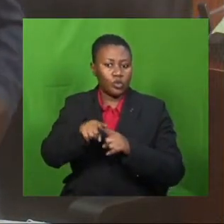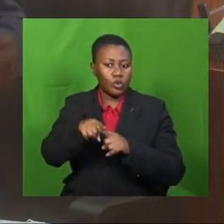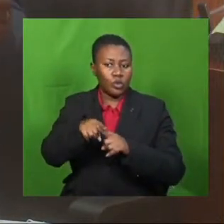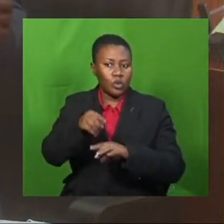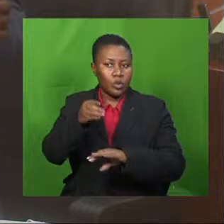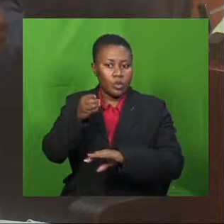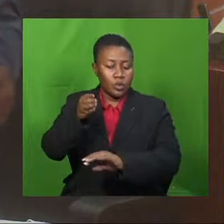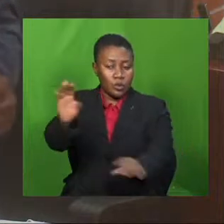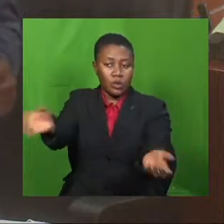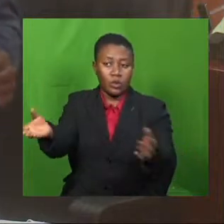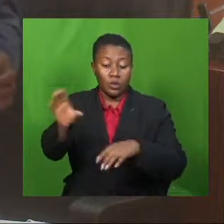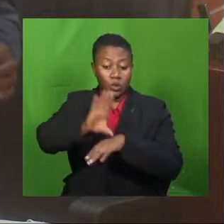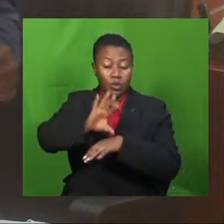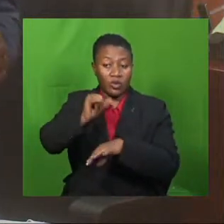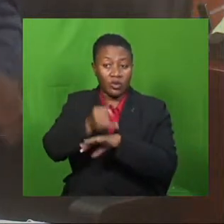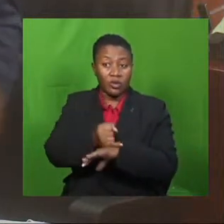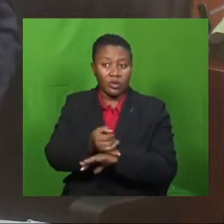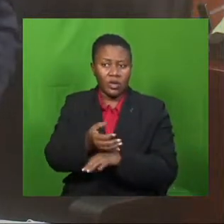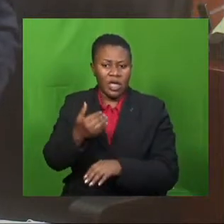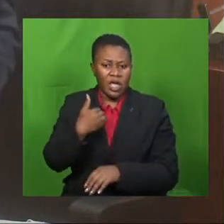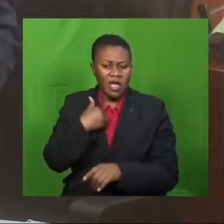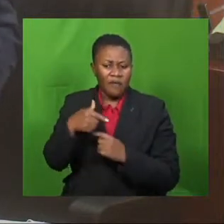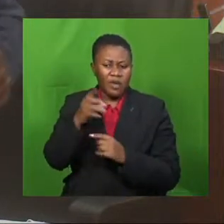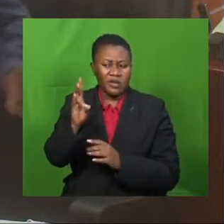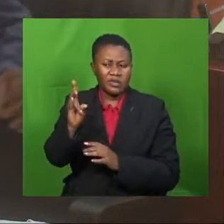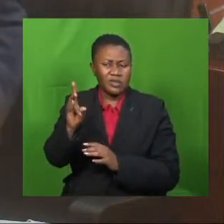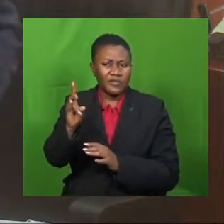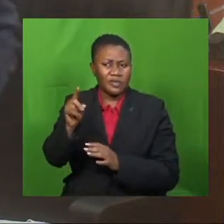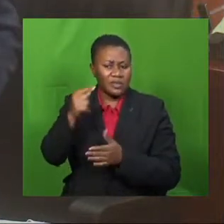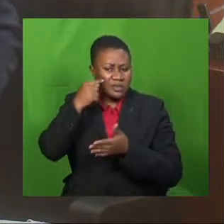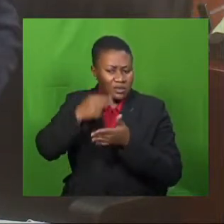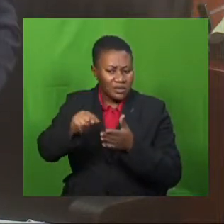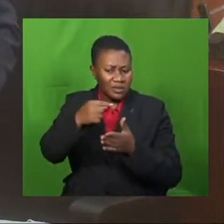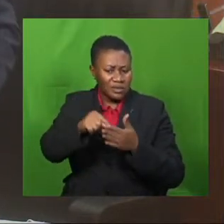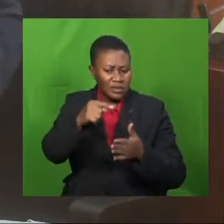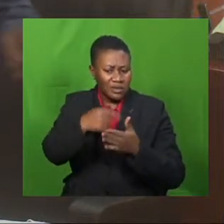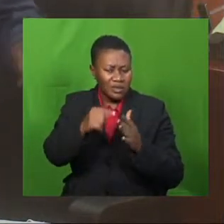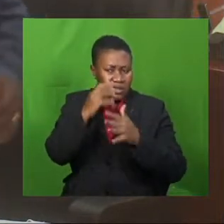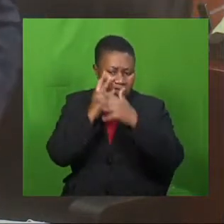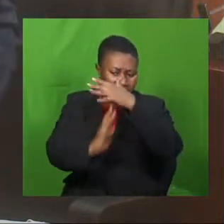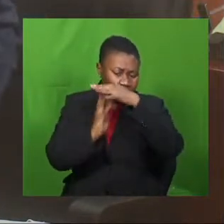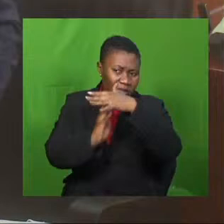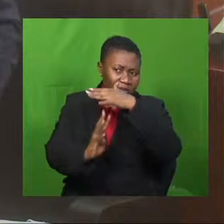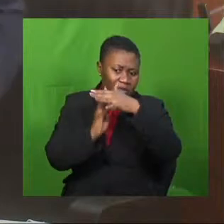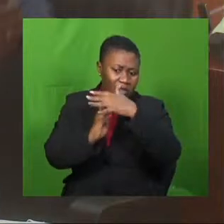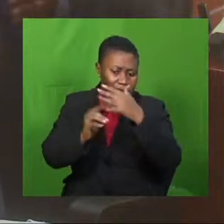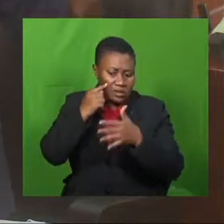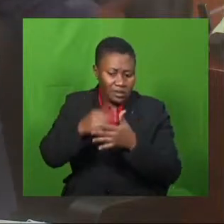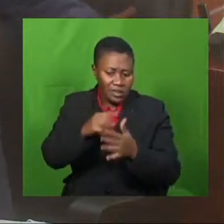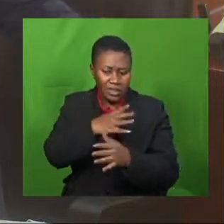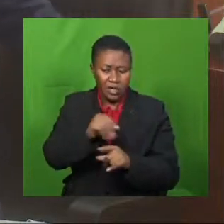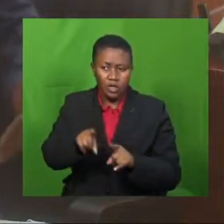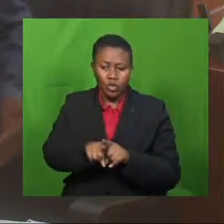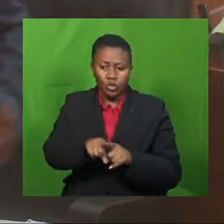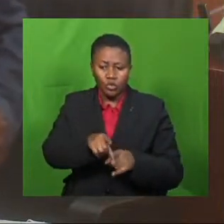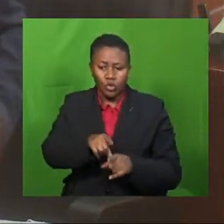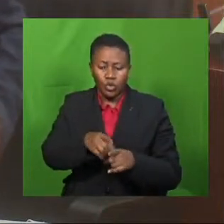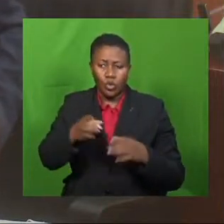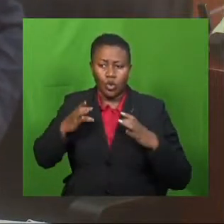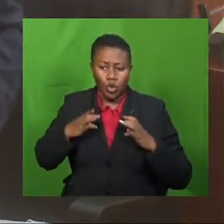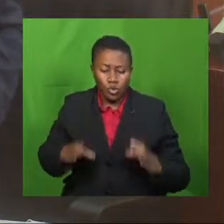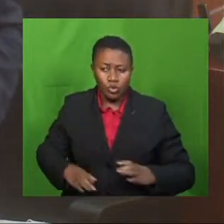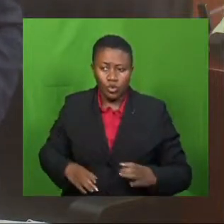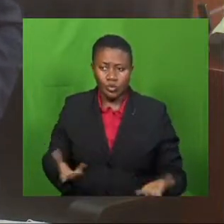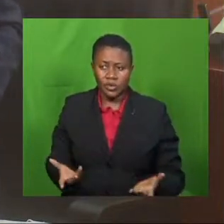there are 17 checkpoints, including immigration and customs checkpoints, before one gets to